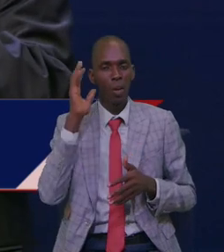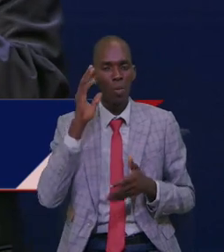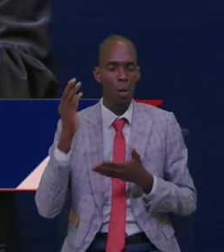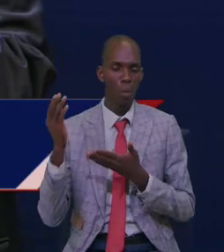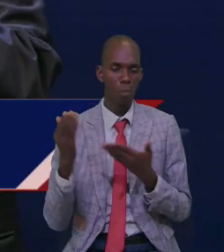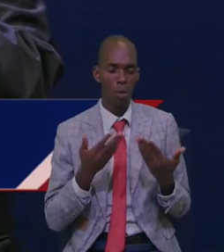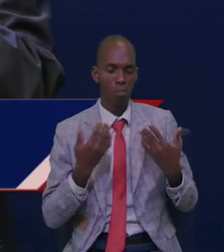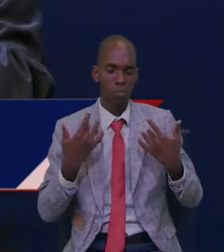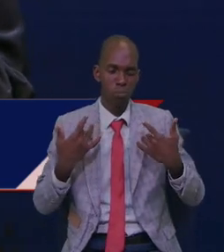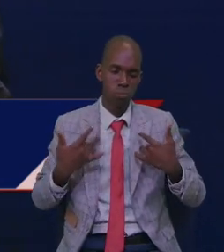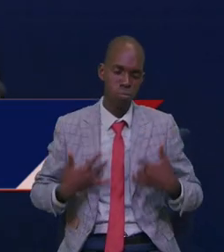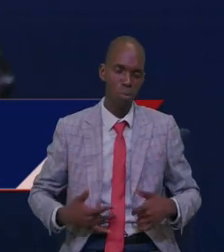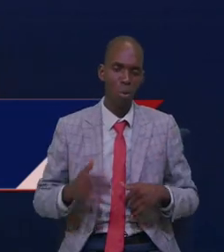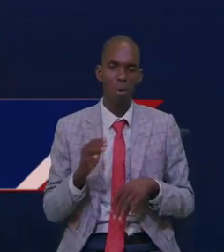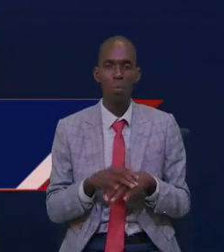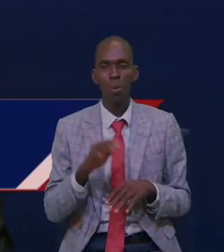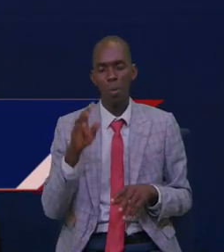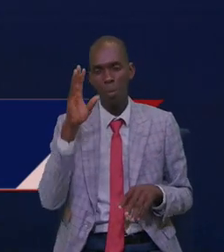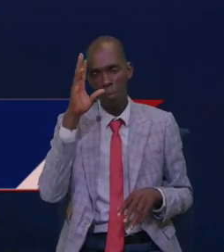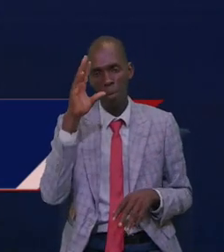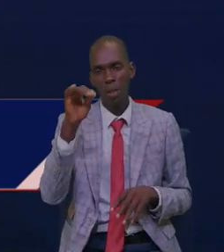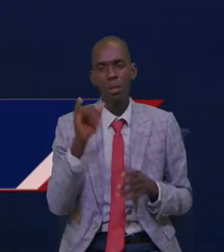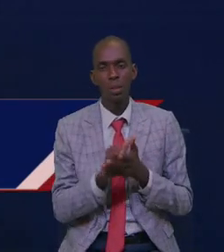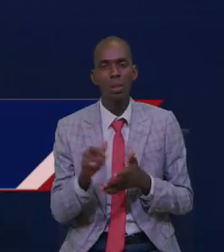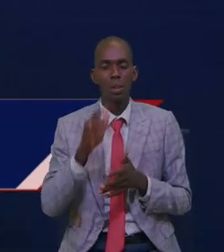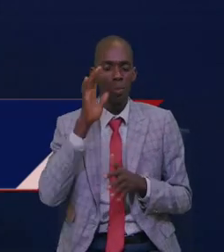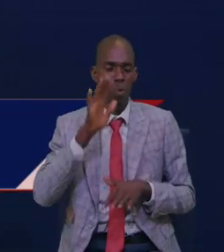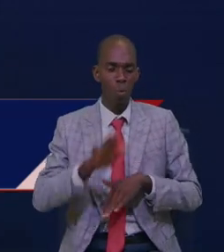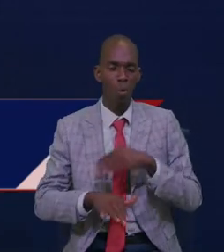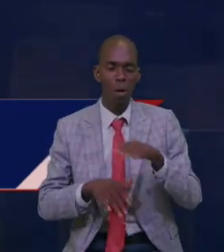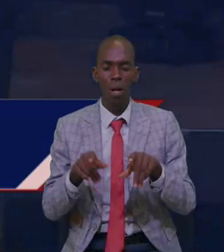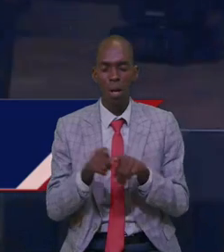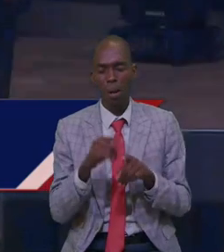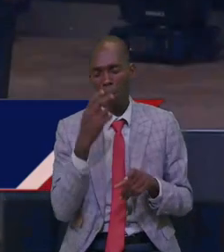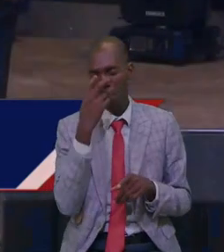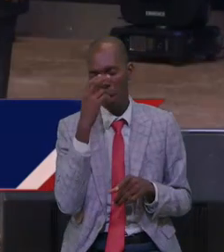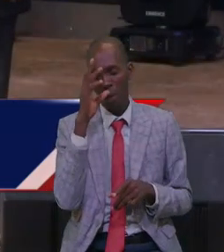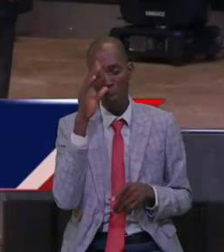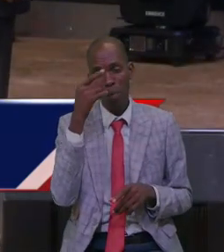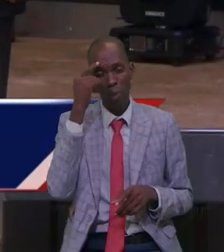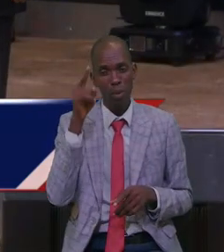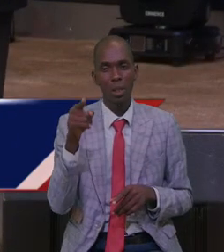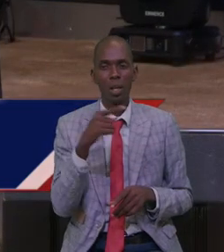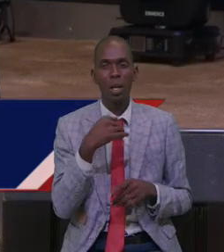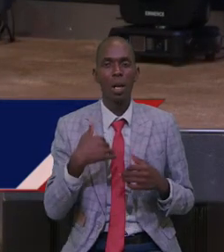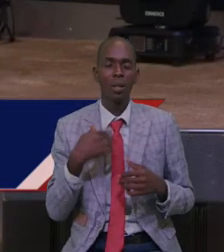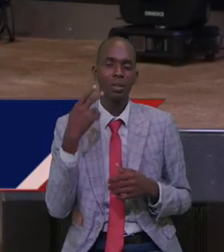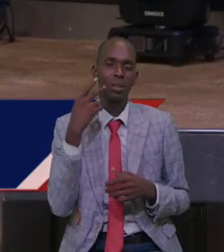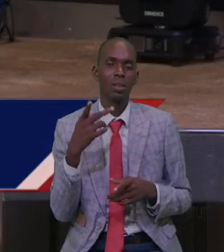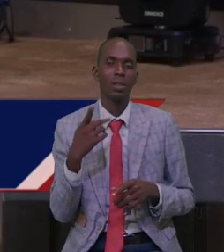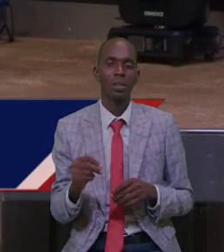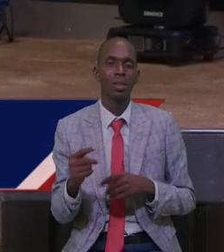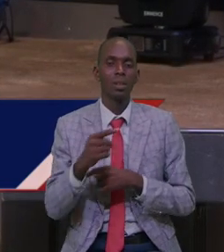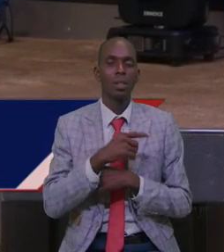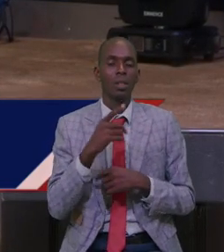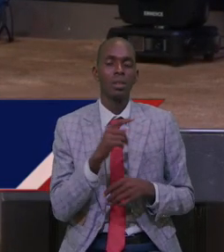shall walk like blind men, because they have sinned against the Lord, and